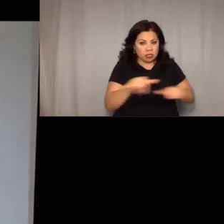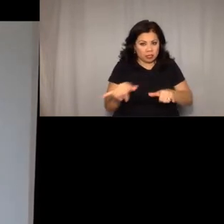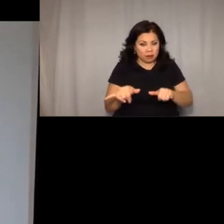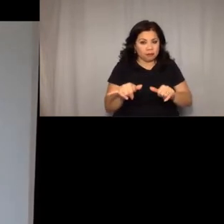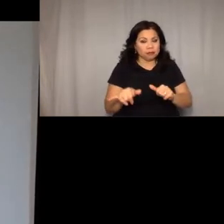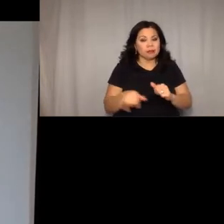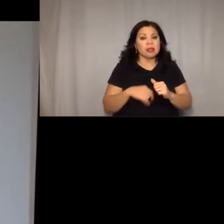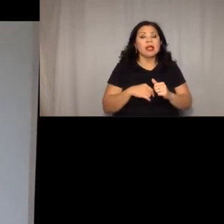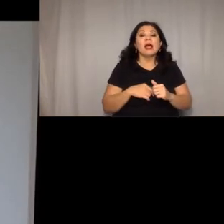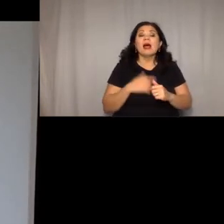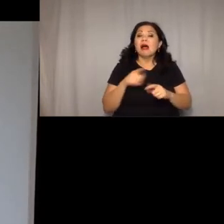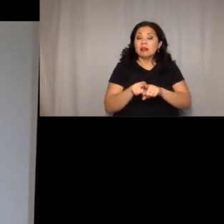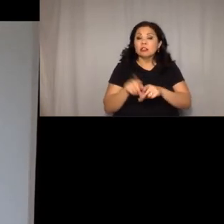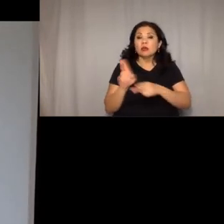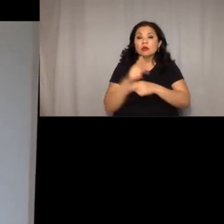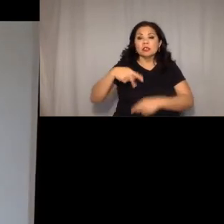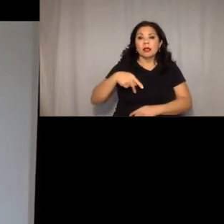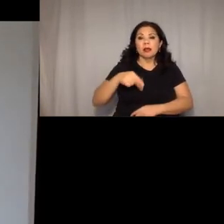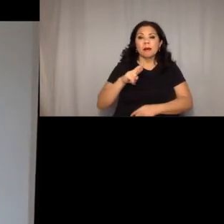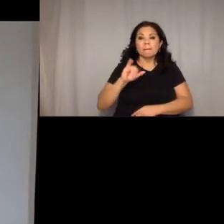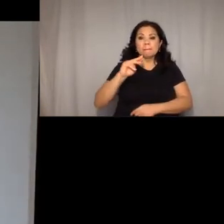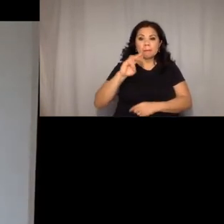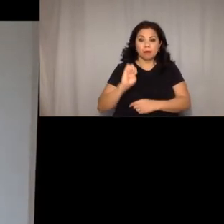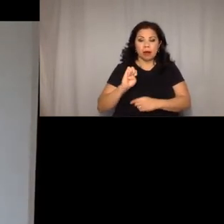And using prime numbers.